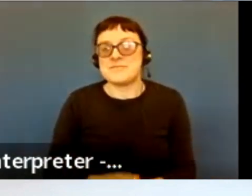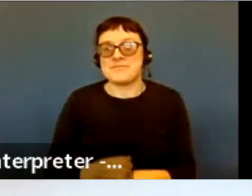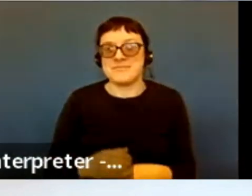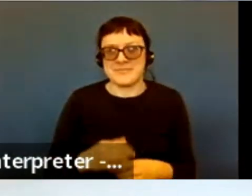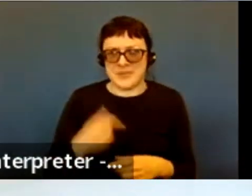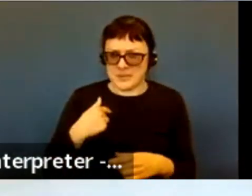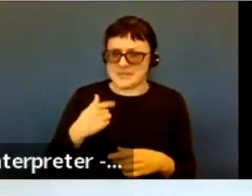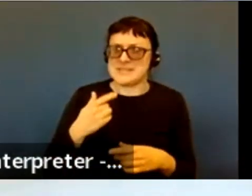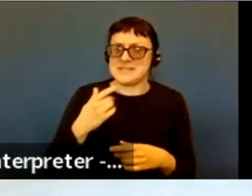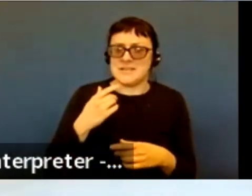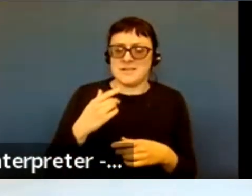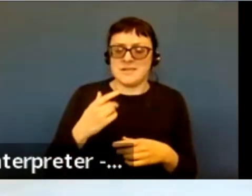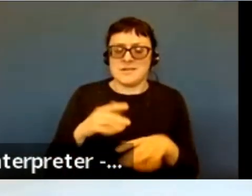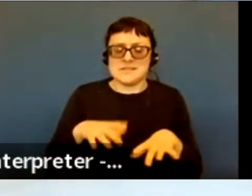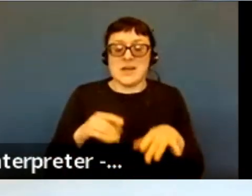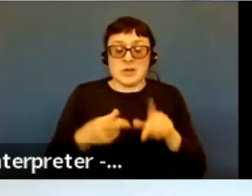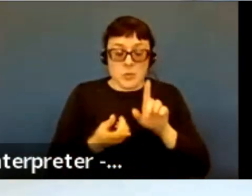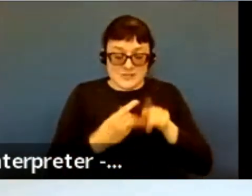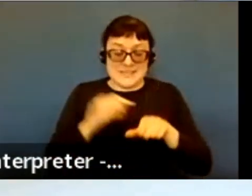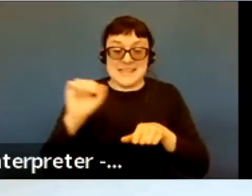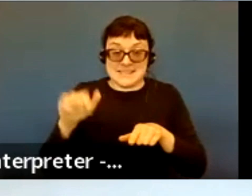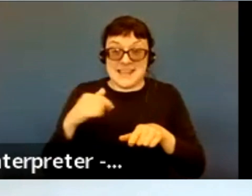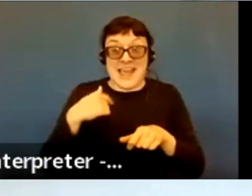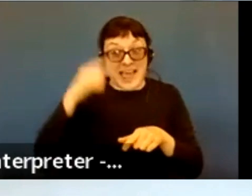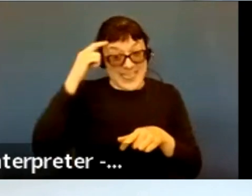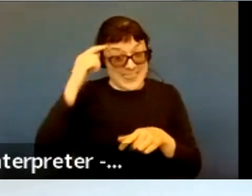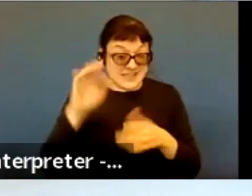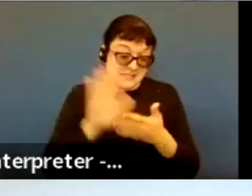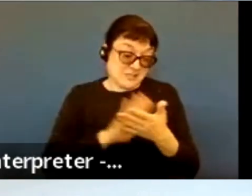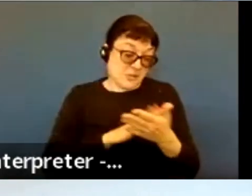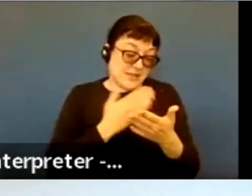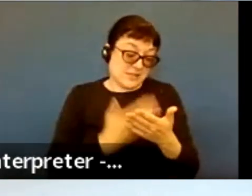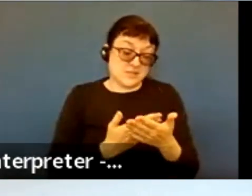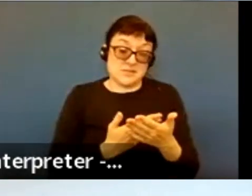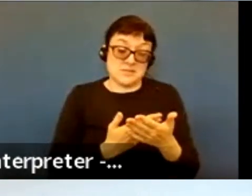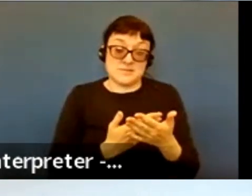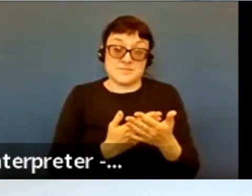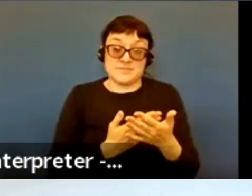You started to hear my answer, which is yes, that I think the sonnets are particularly,